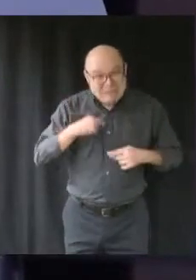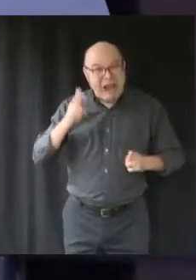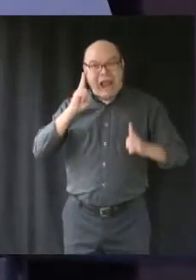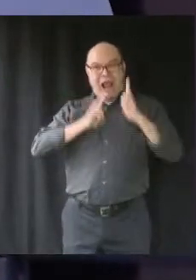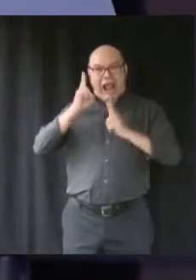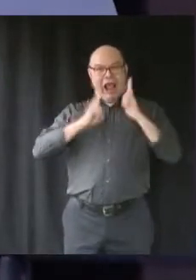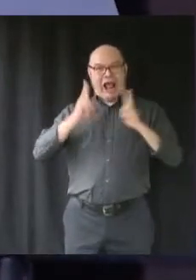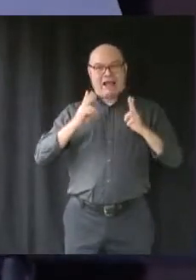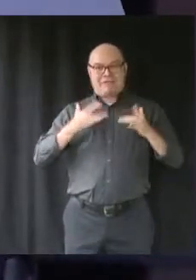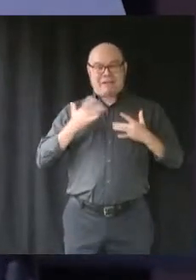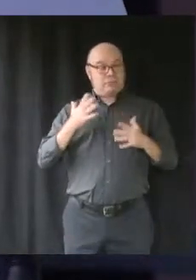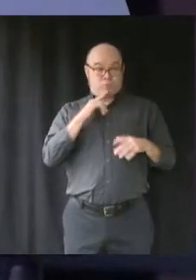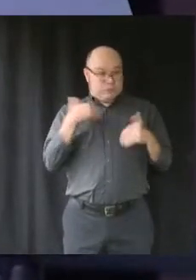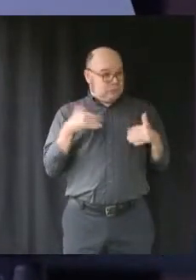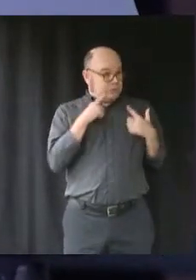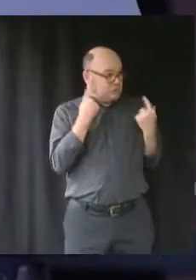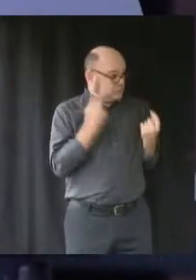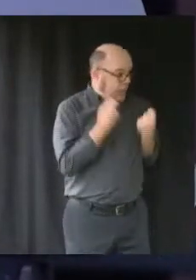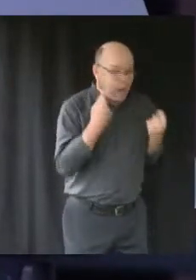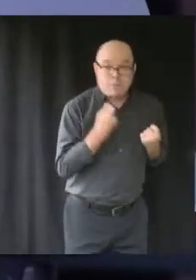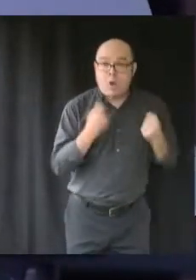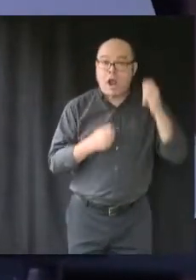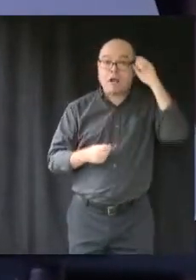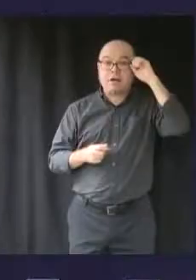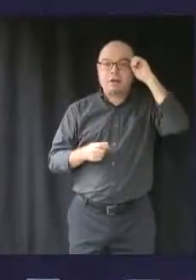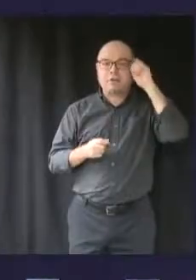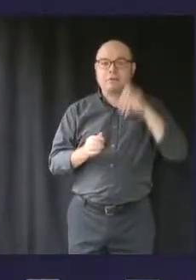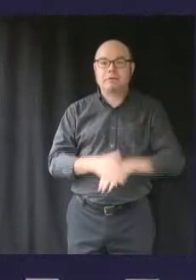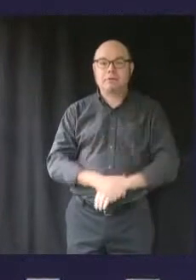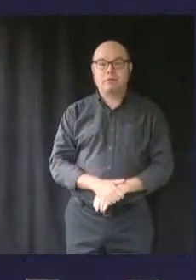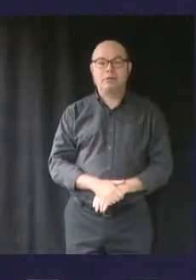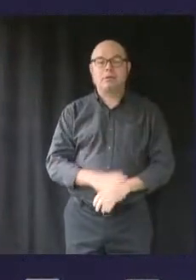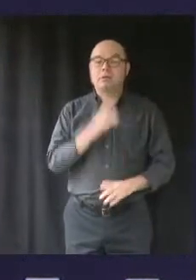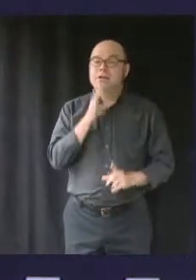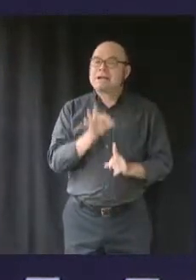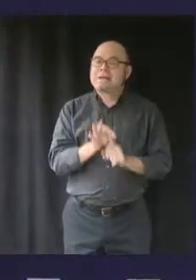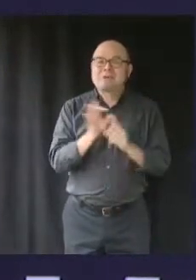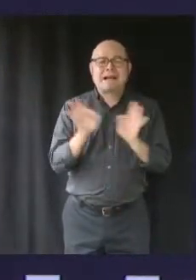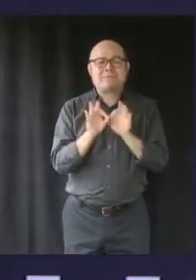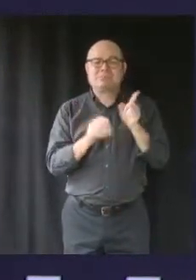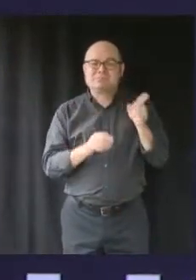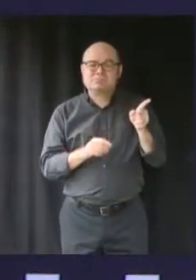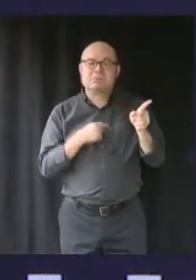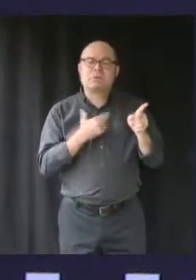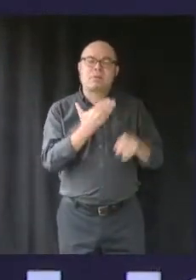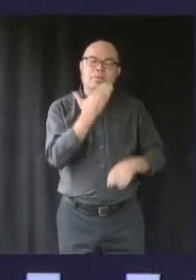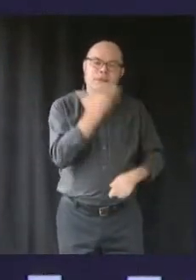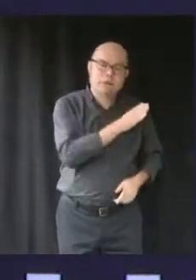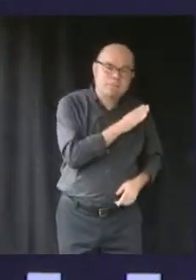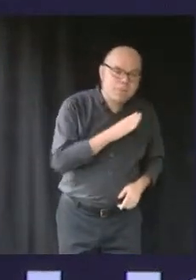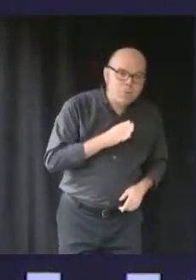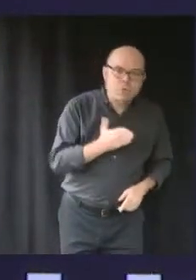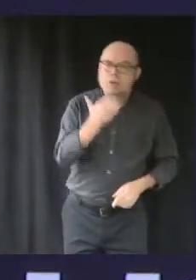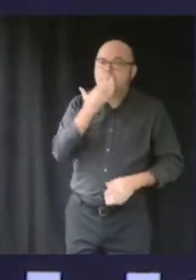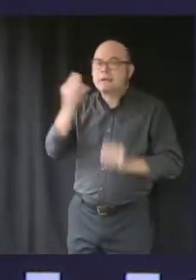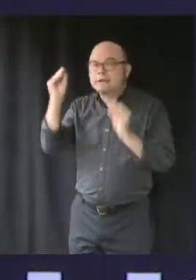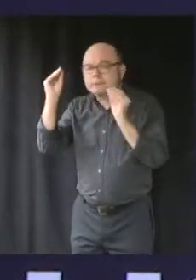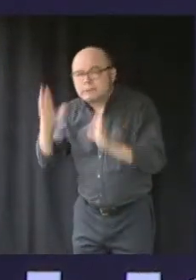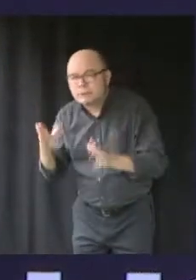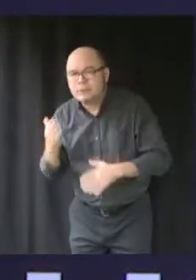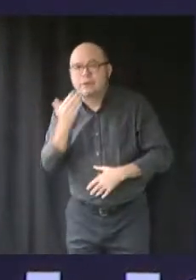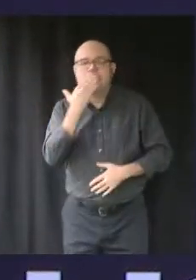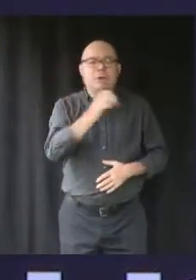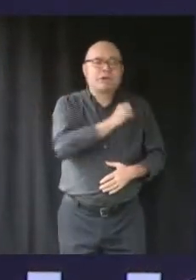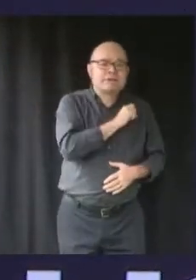day with you. And first of all, thank you to all of the board, the teachers, the faculty, the staff of